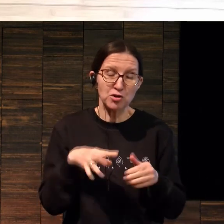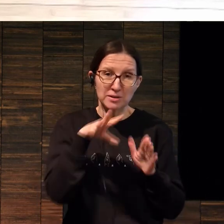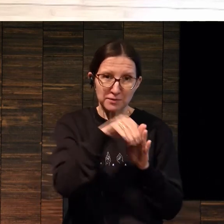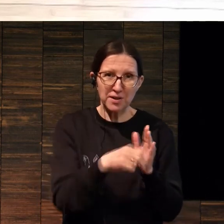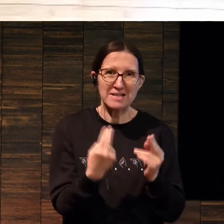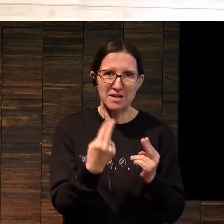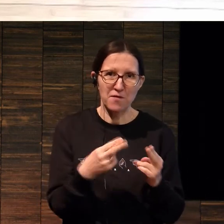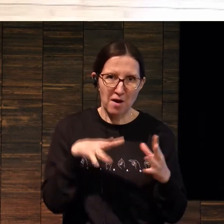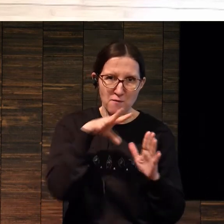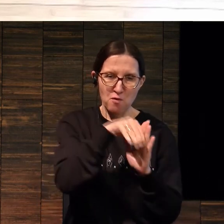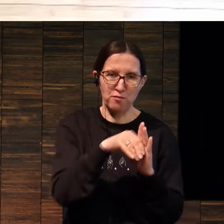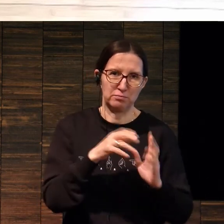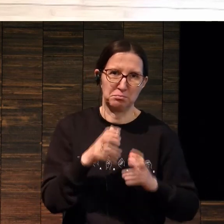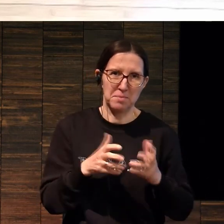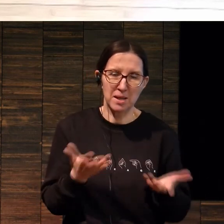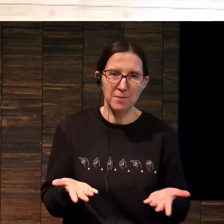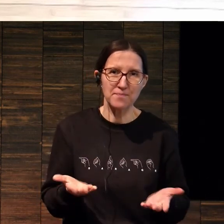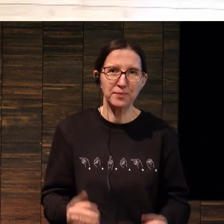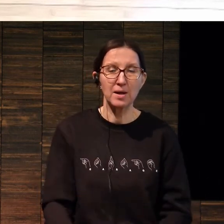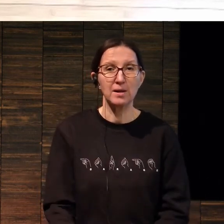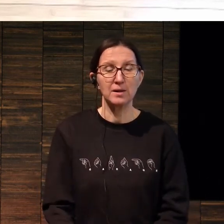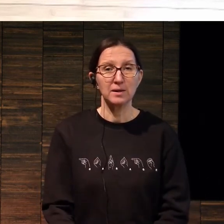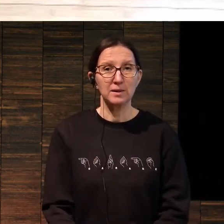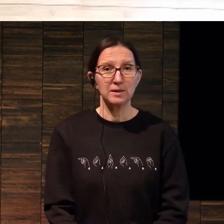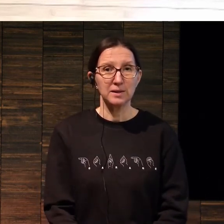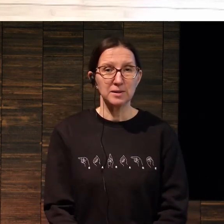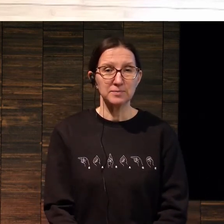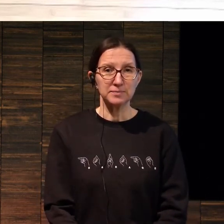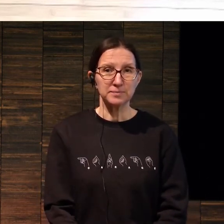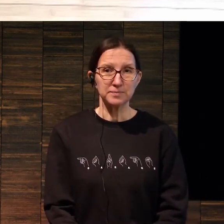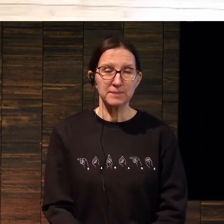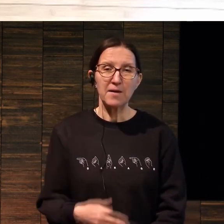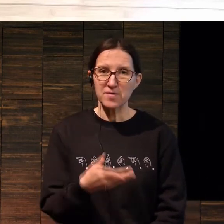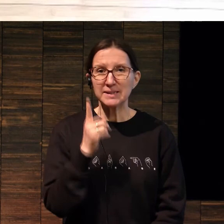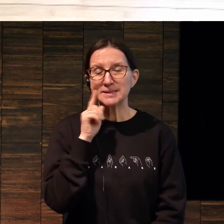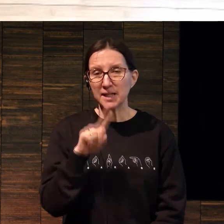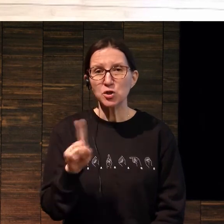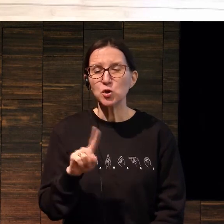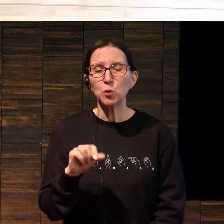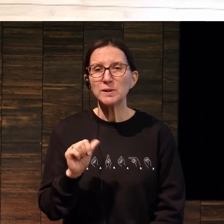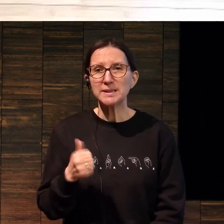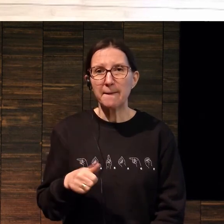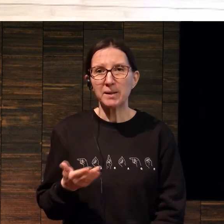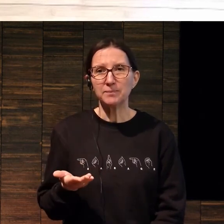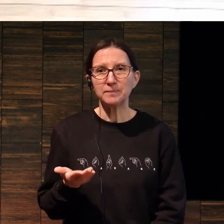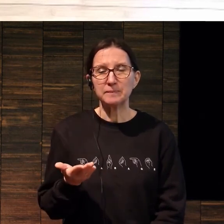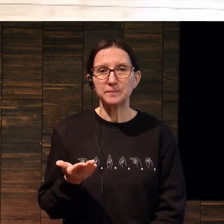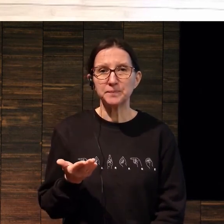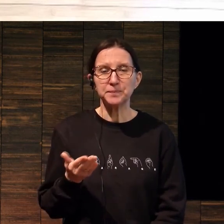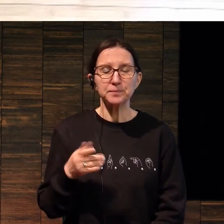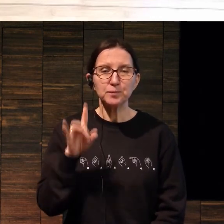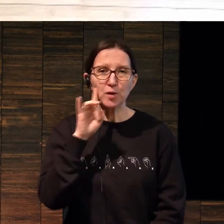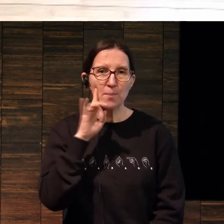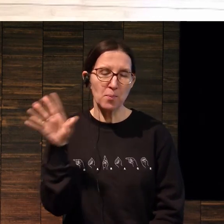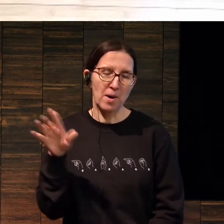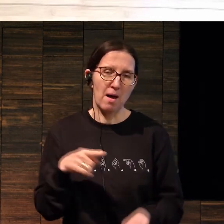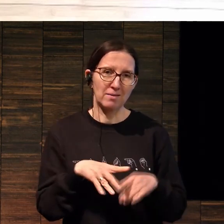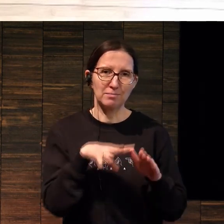is decades old. Now, some of the most popular platforms and programming languages are not new.